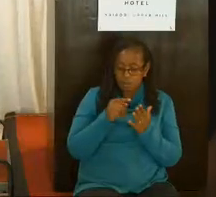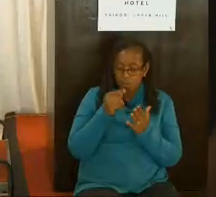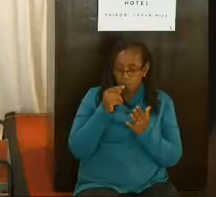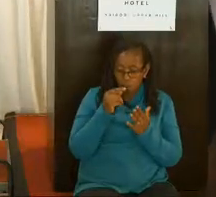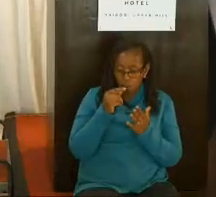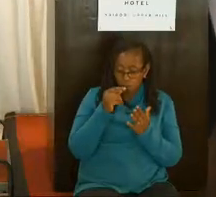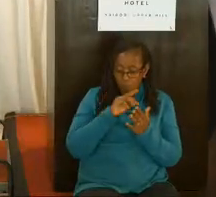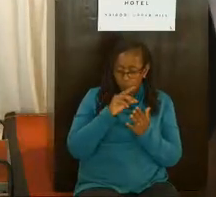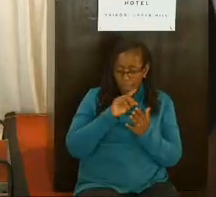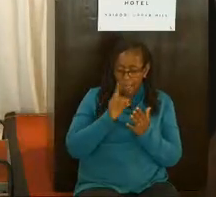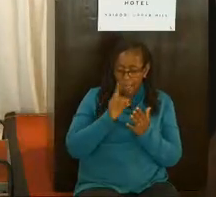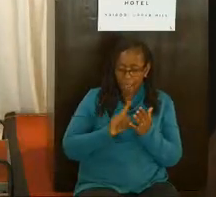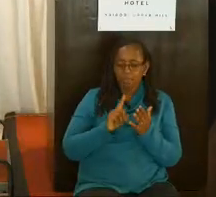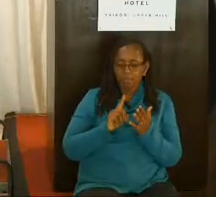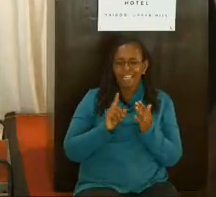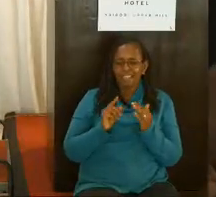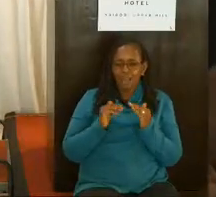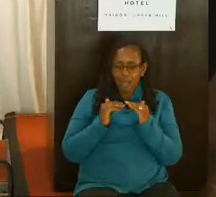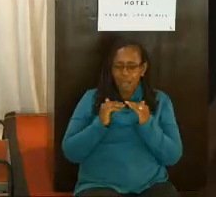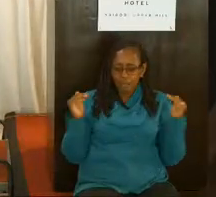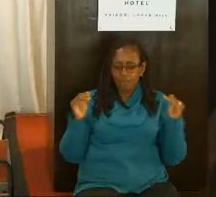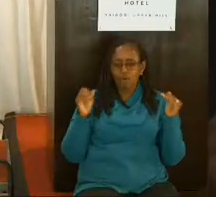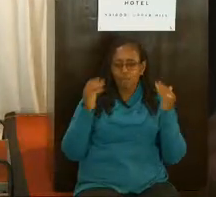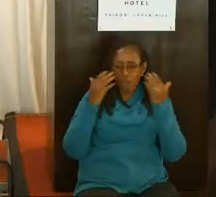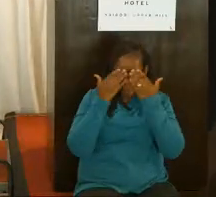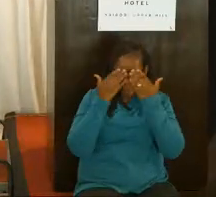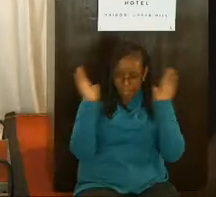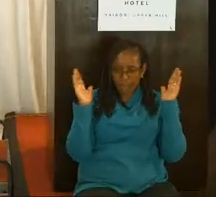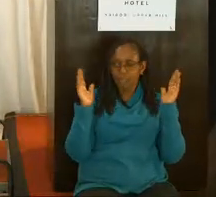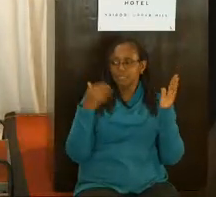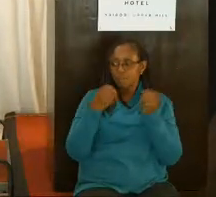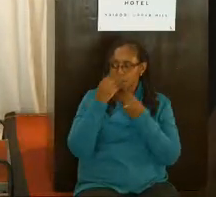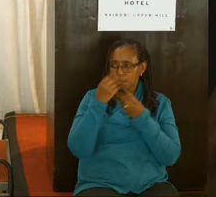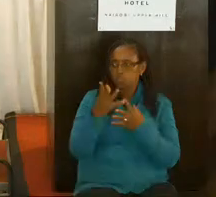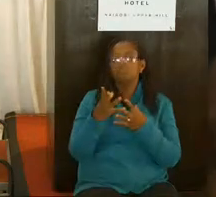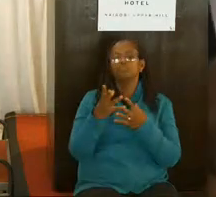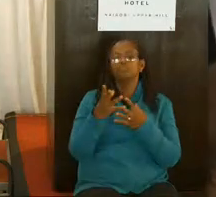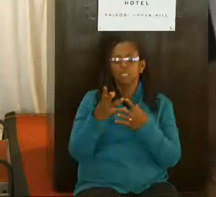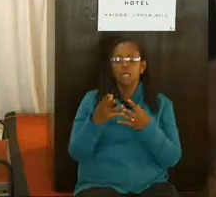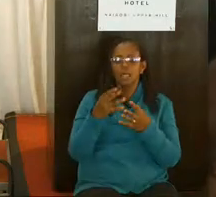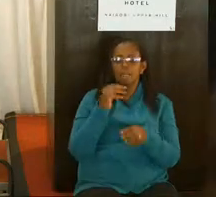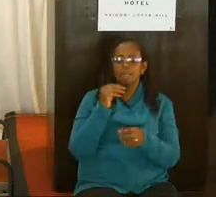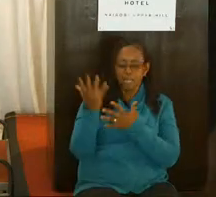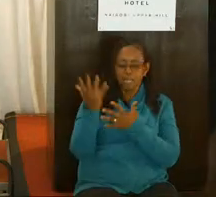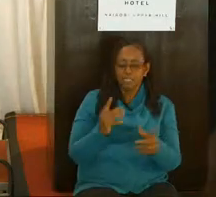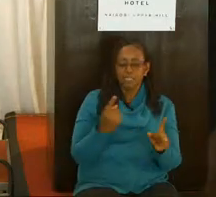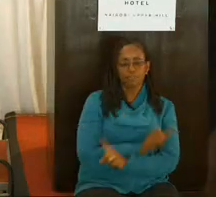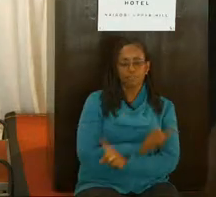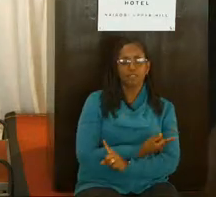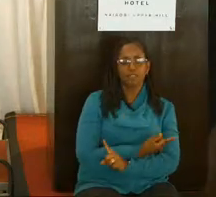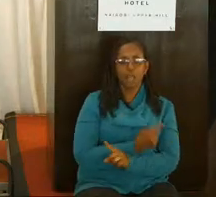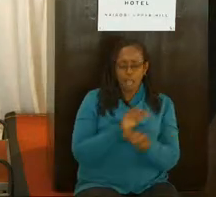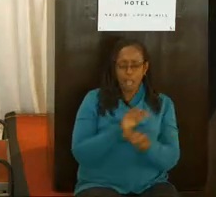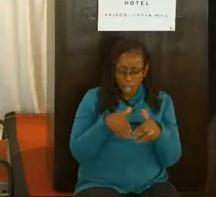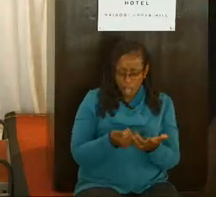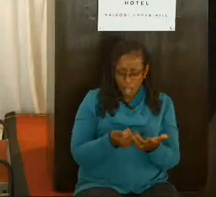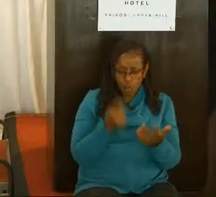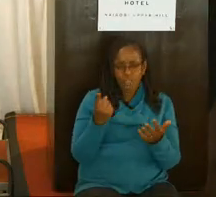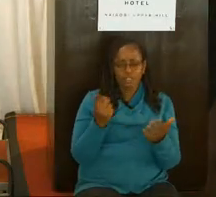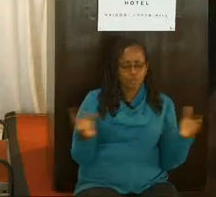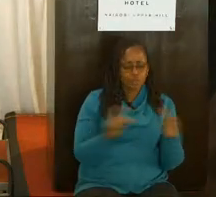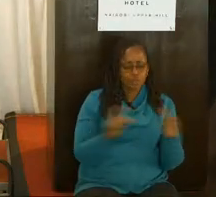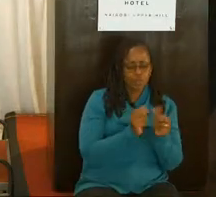of awareness and information and just whoever can make the difference how that relates to Service